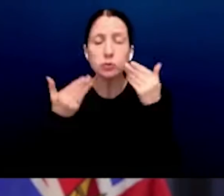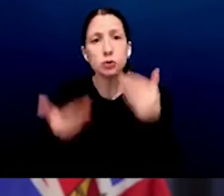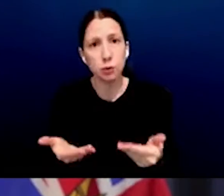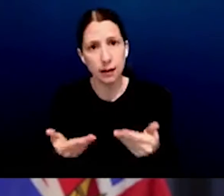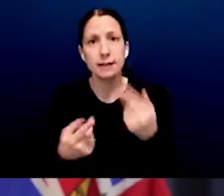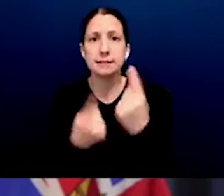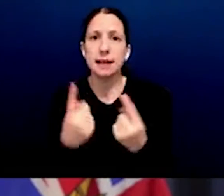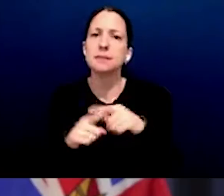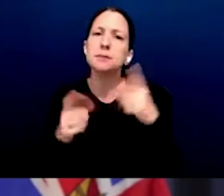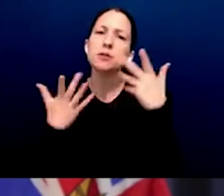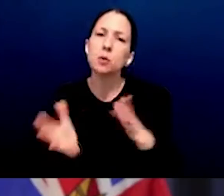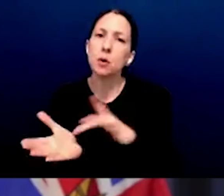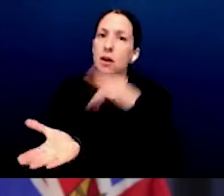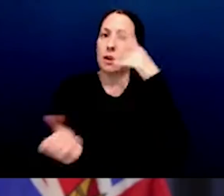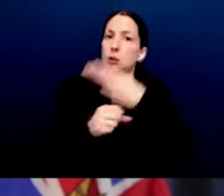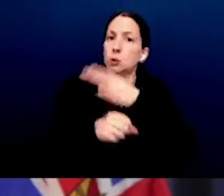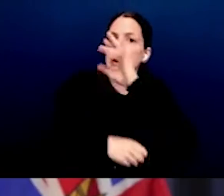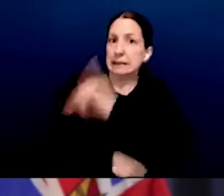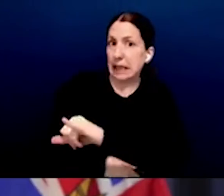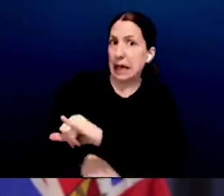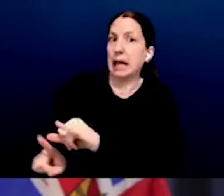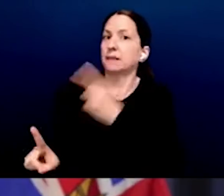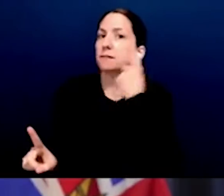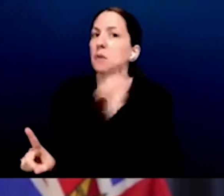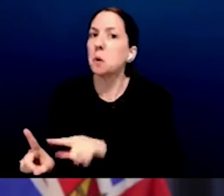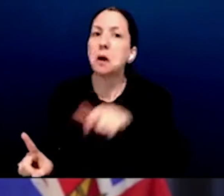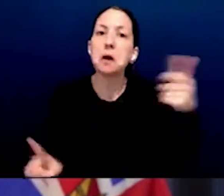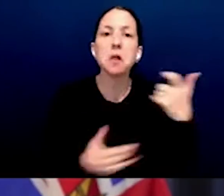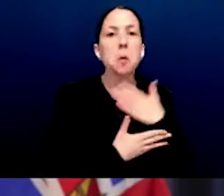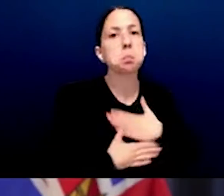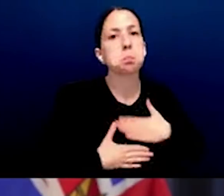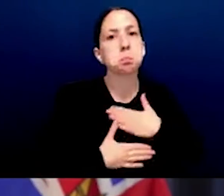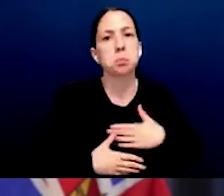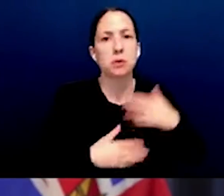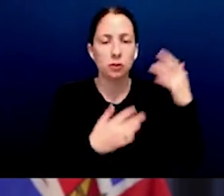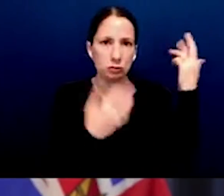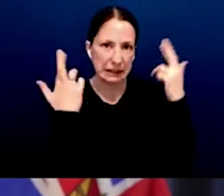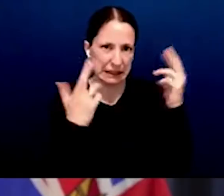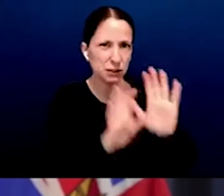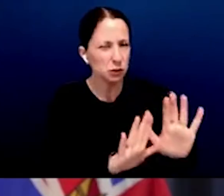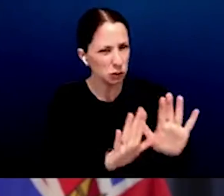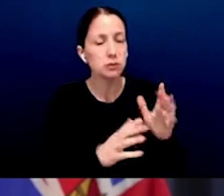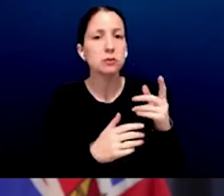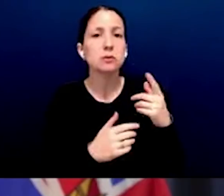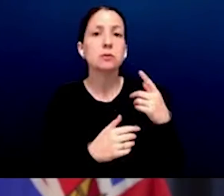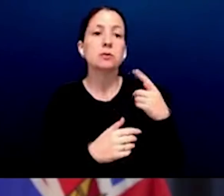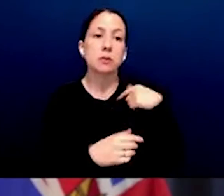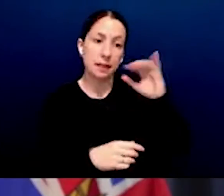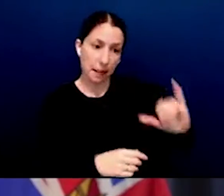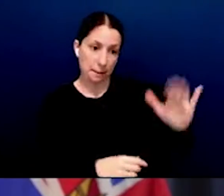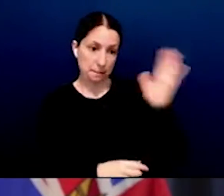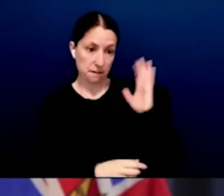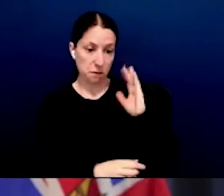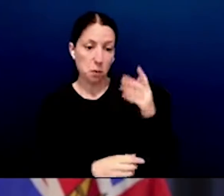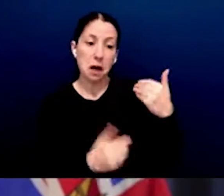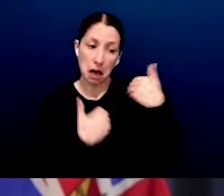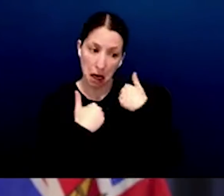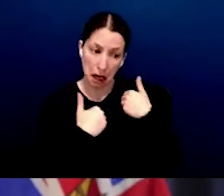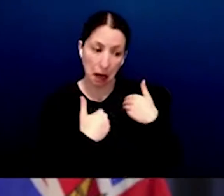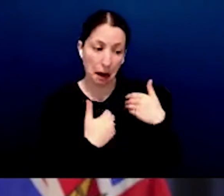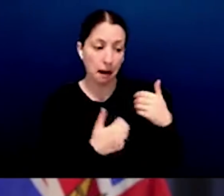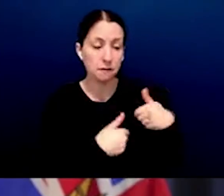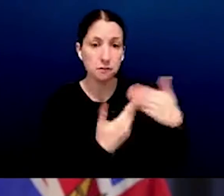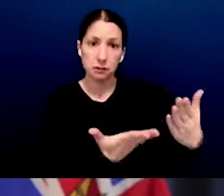mind about the testing regime that were brought forward quite honestly and in good faith at a time when borders were uncertain.